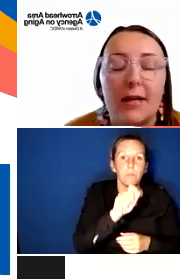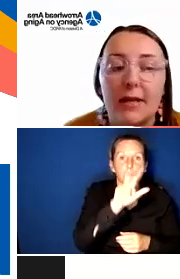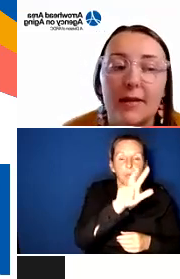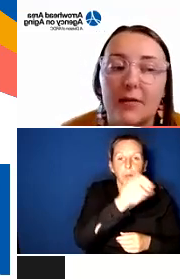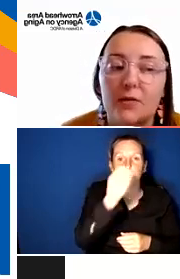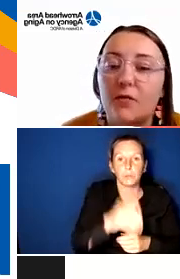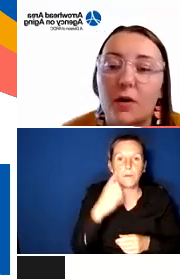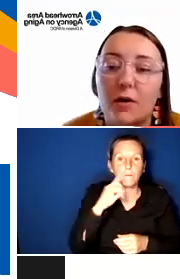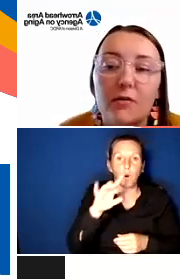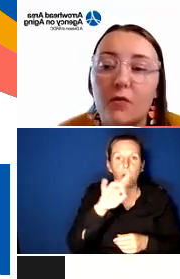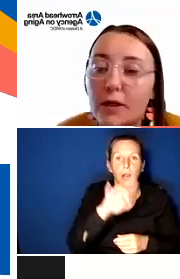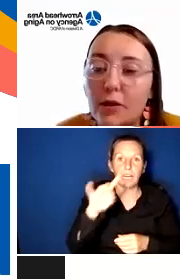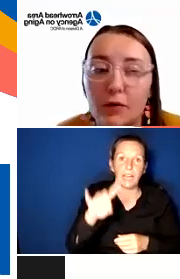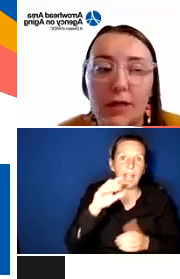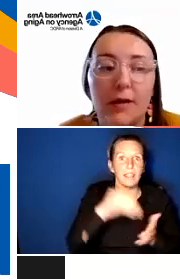or